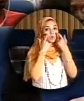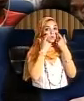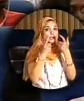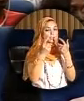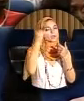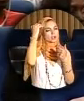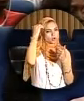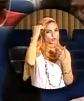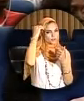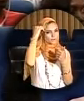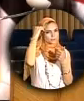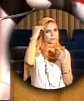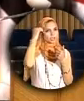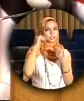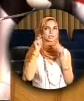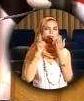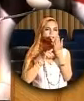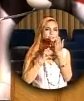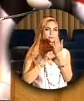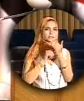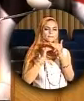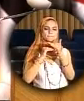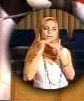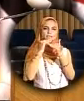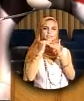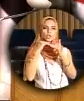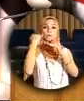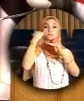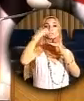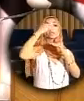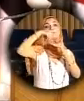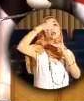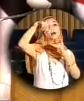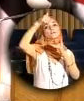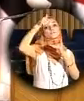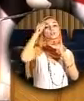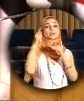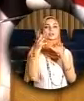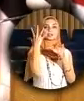to the occasion. I thank you all and wish you a very joyful and pleasant day.